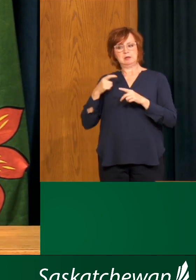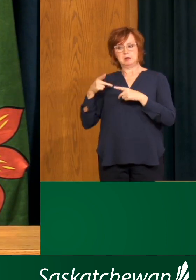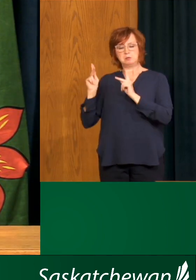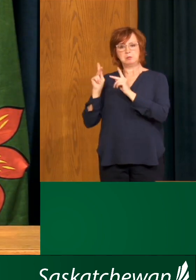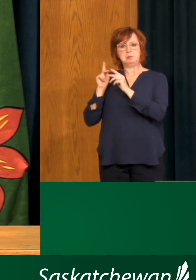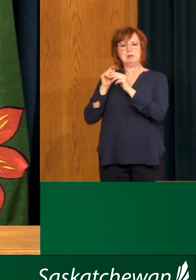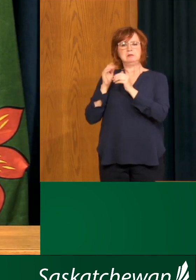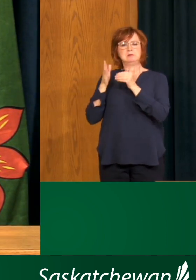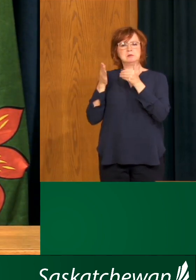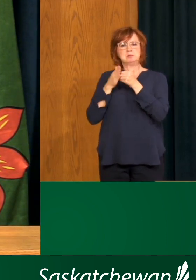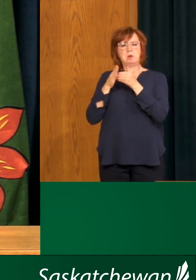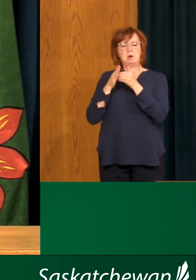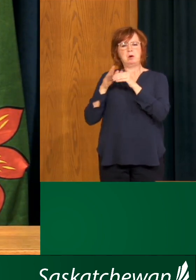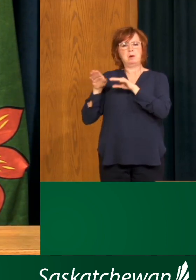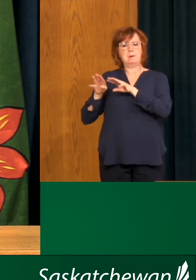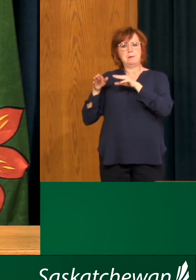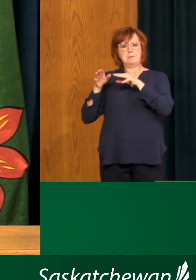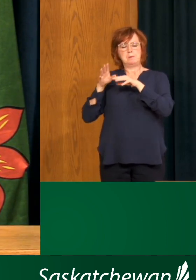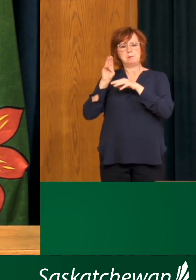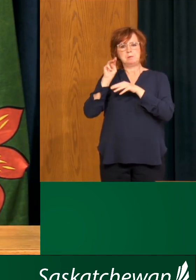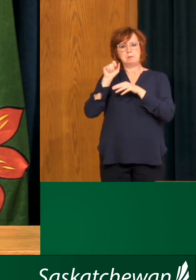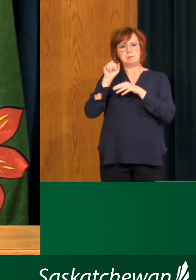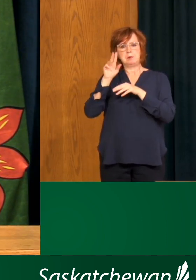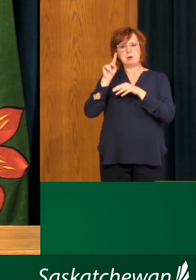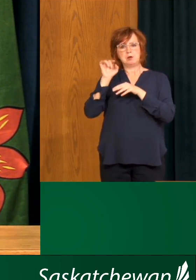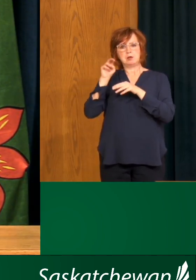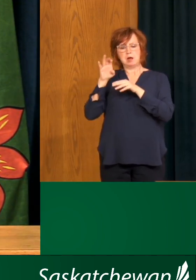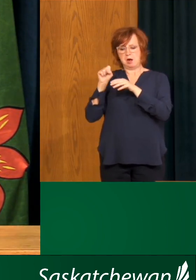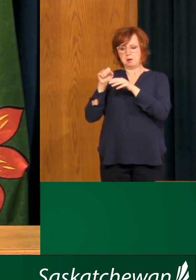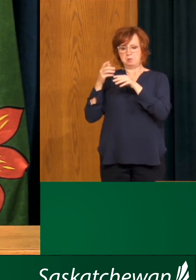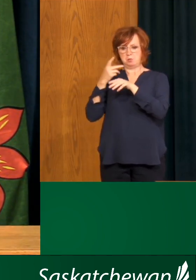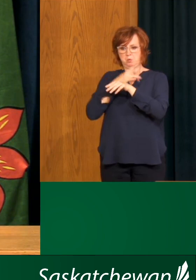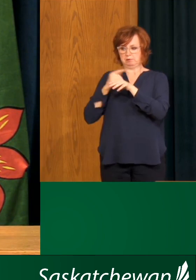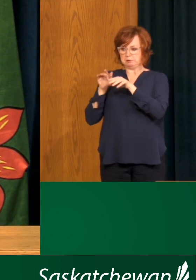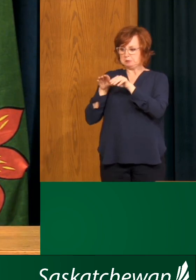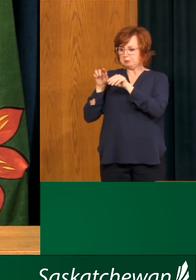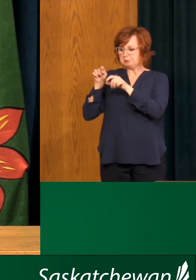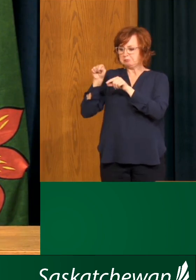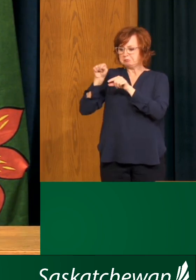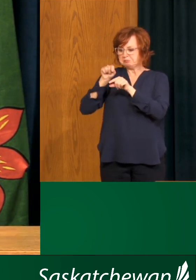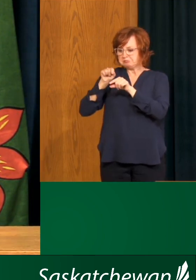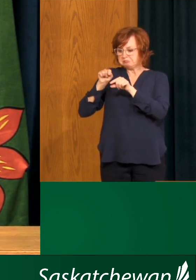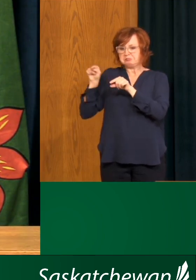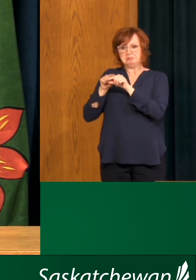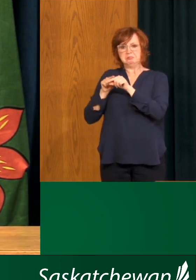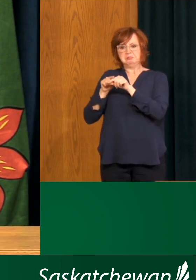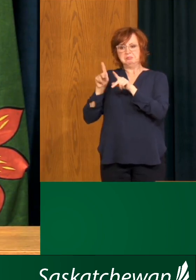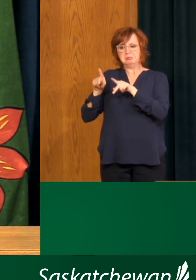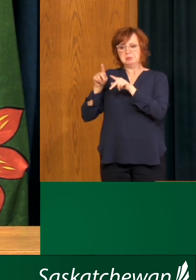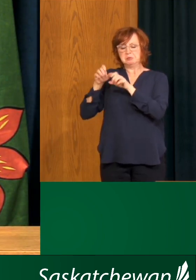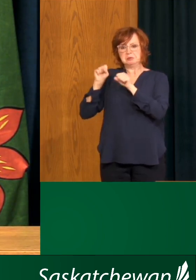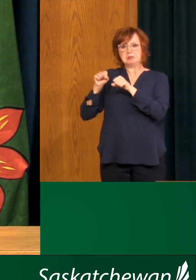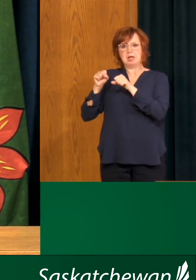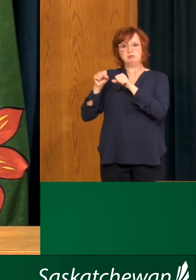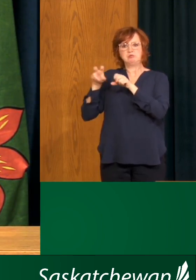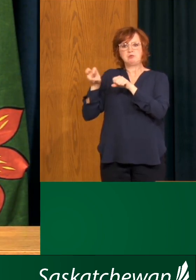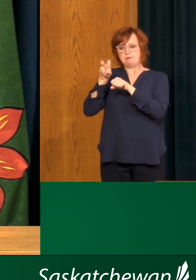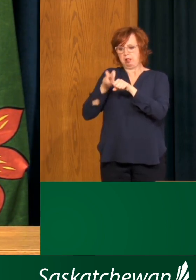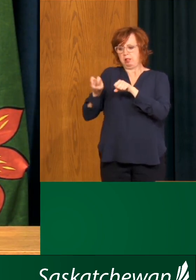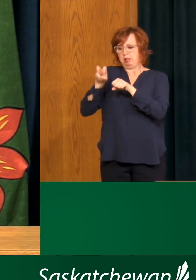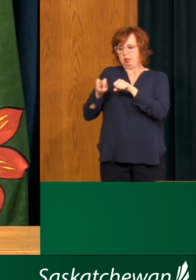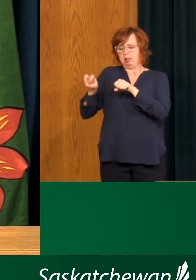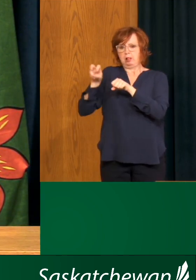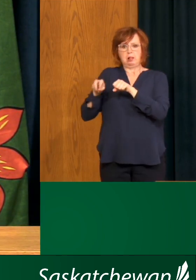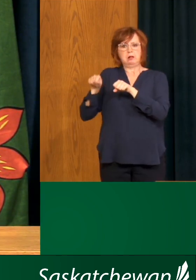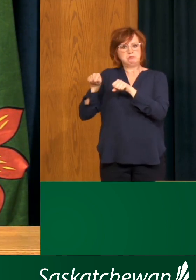in the future to open up to the rest of Canada. We never exclusively closed down interprovincial travel here in Saskatchewan and in many